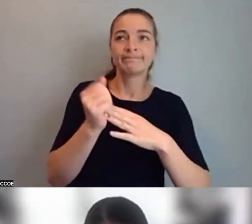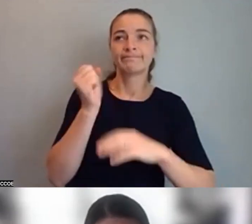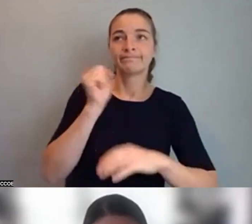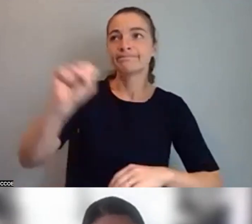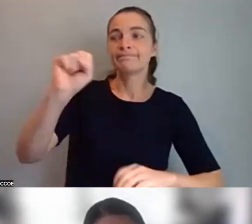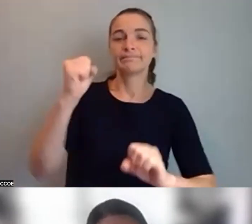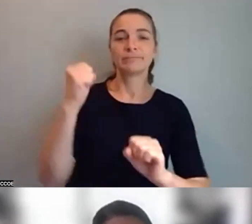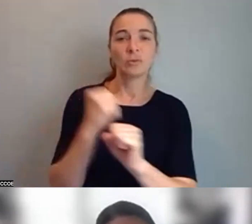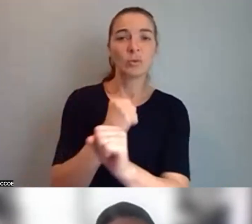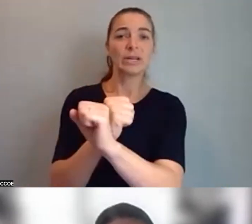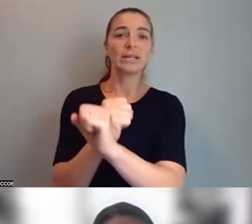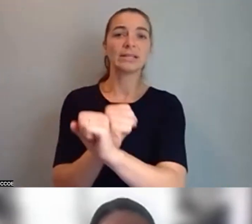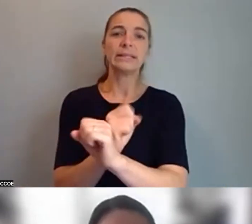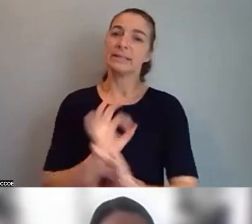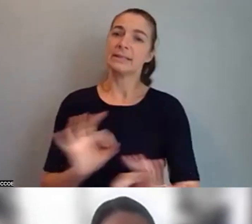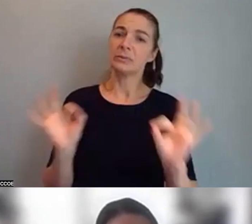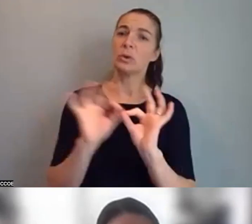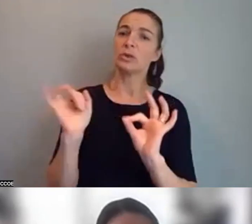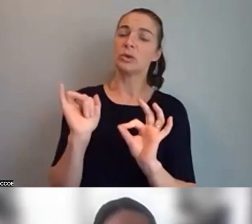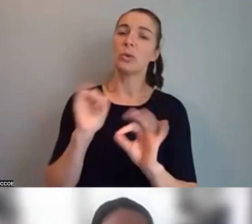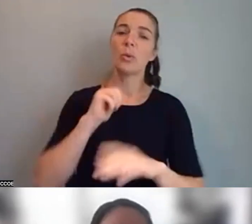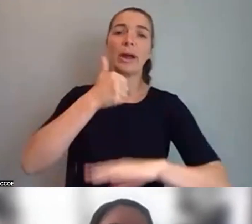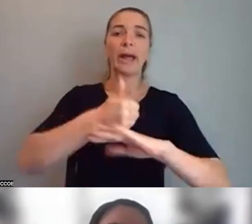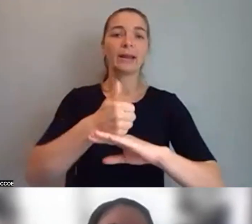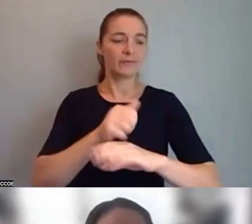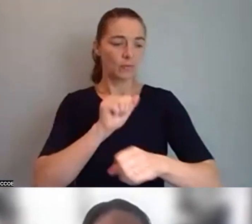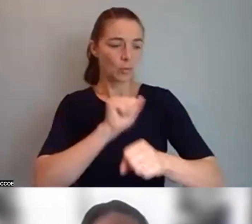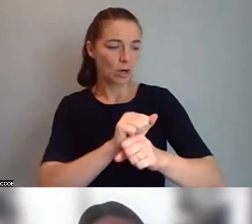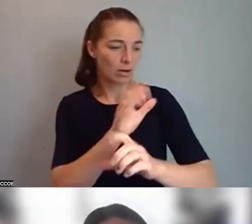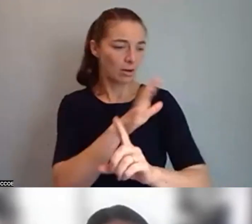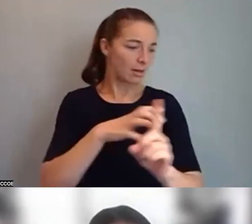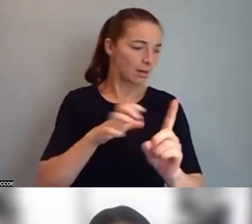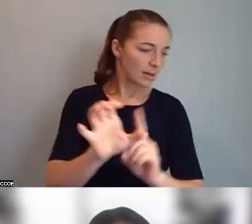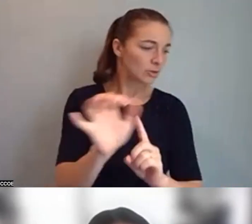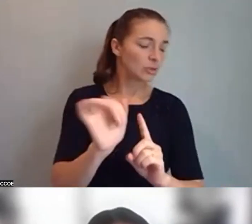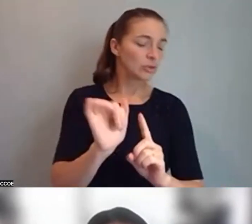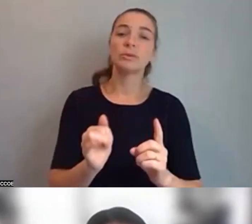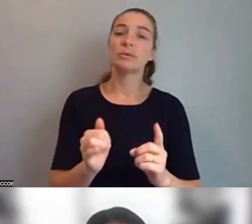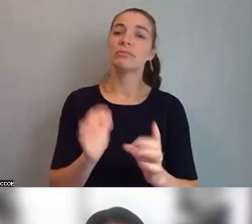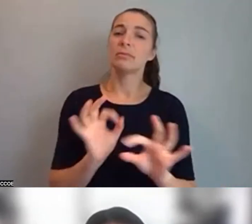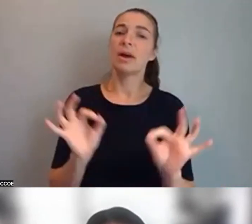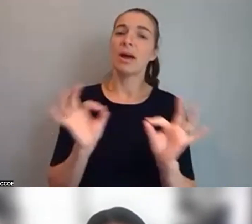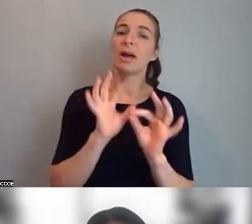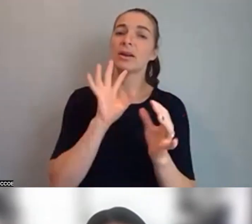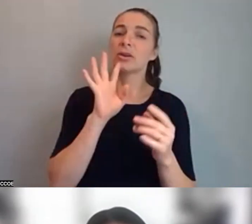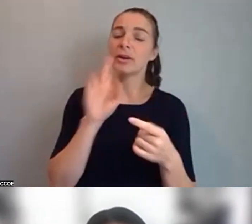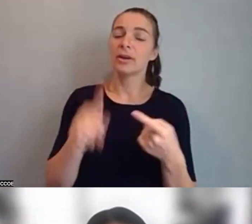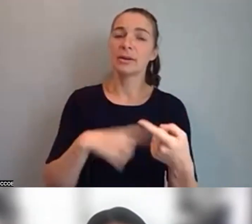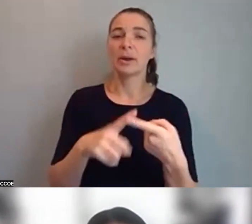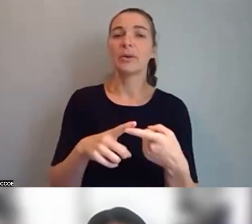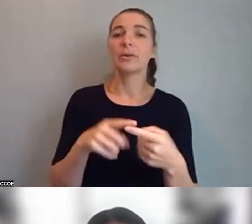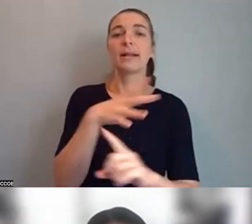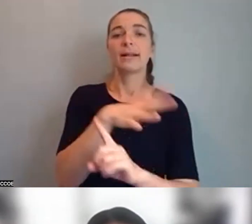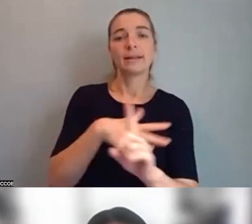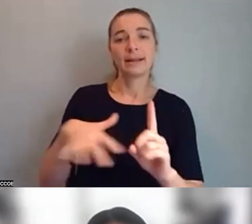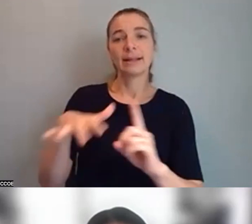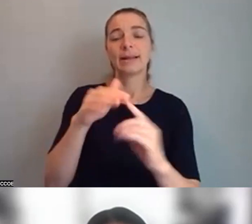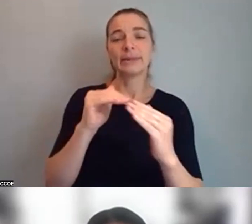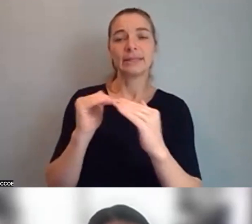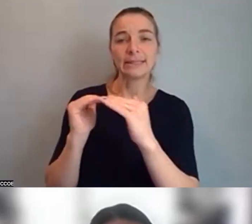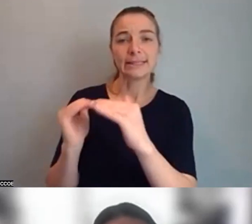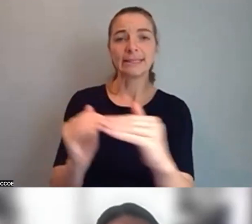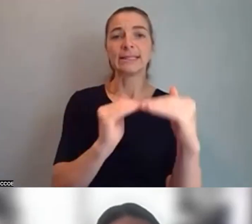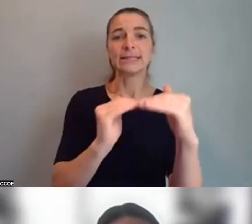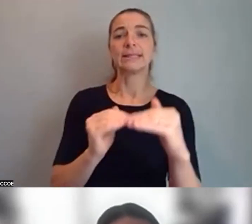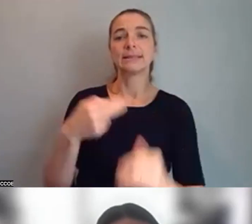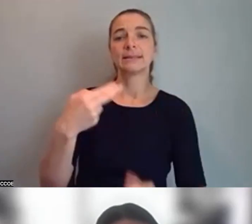time talking about, like, climate justice, hip hop, and, you know, poet, spoken word and slam, you know,